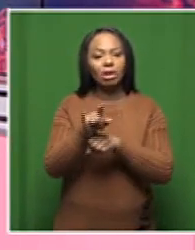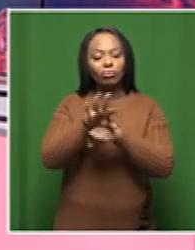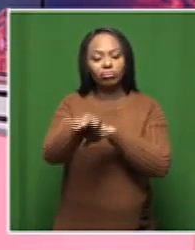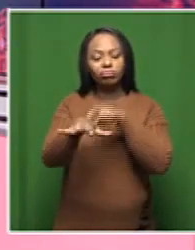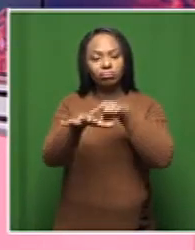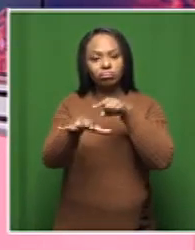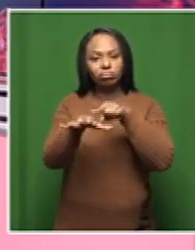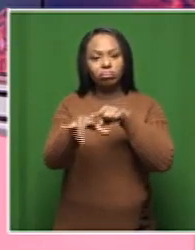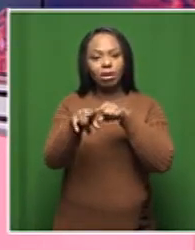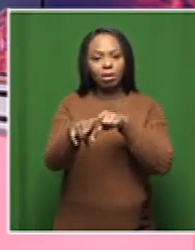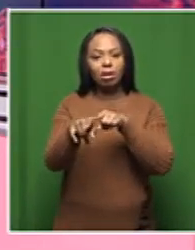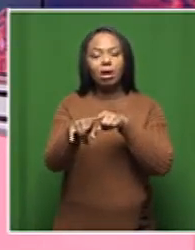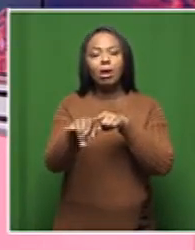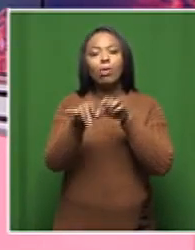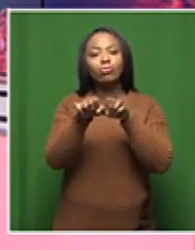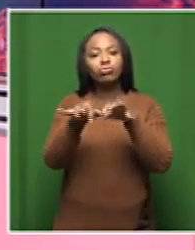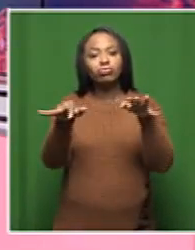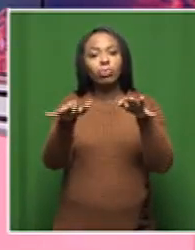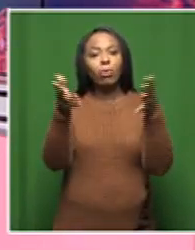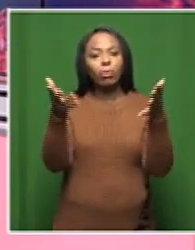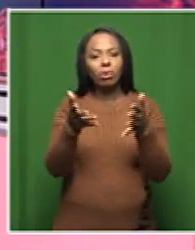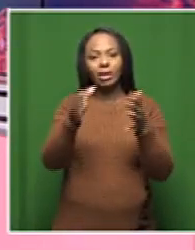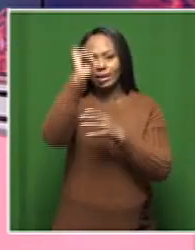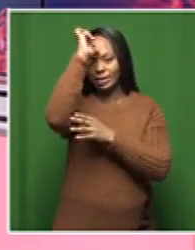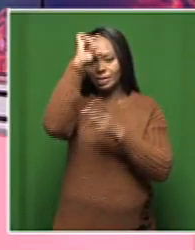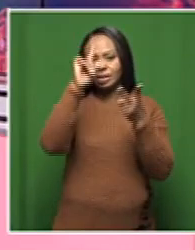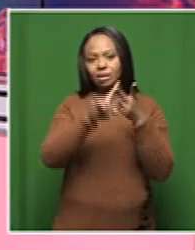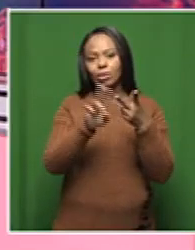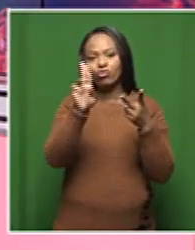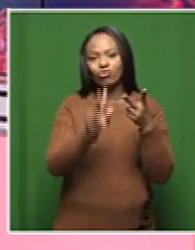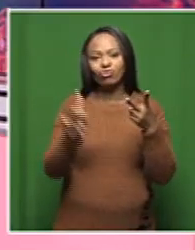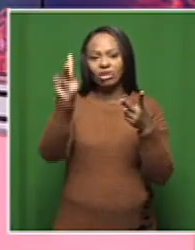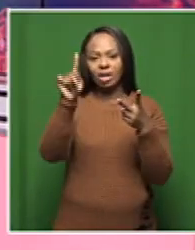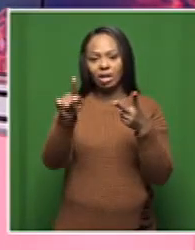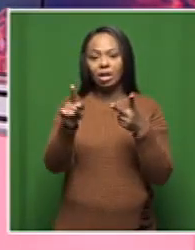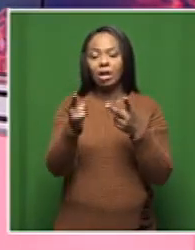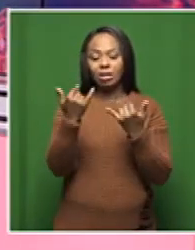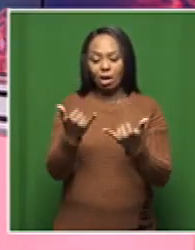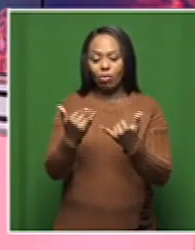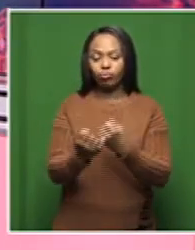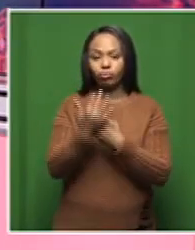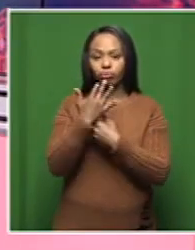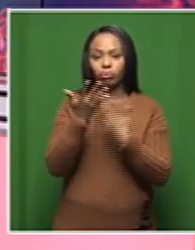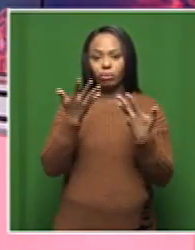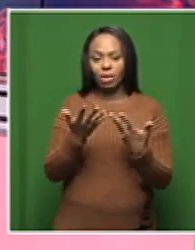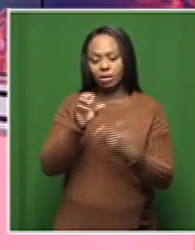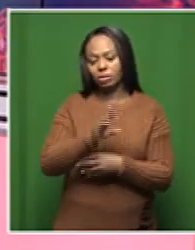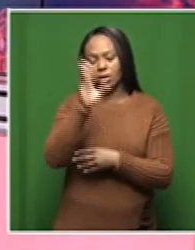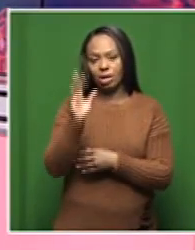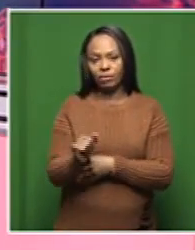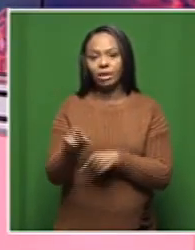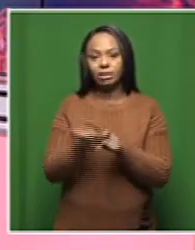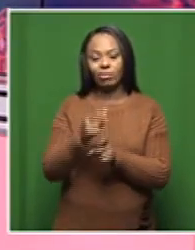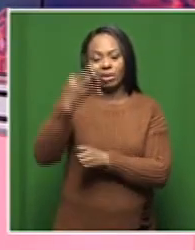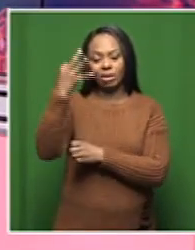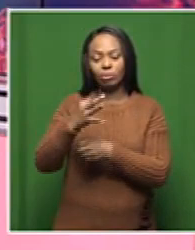first detected and are dominant in India and the United Kingdom landed in South Africa a few weeks ago. Also,